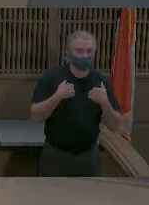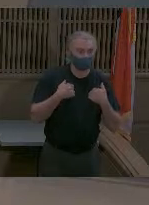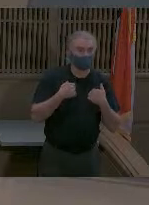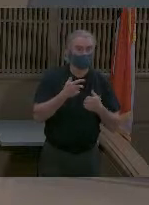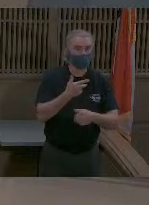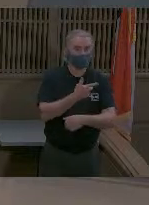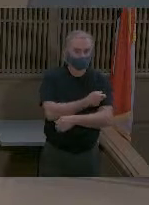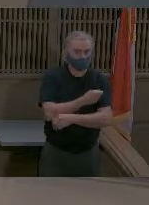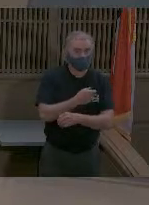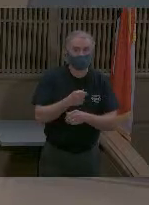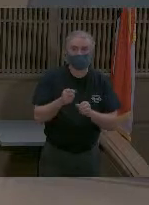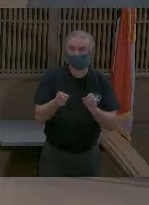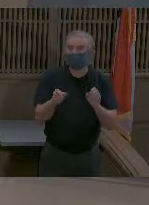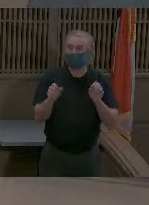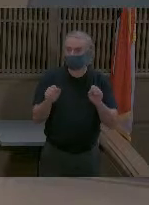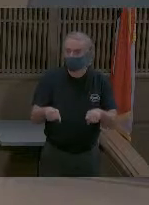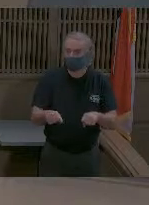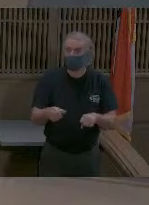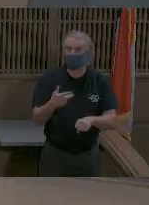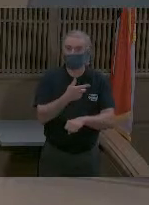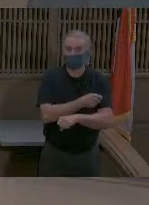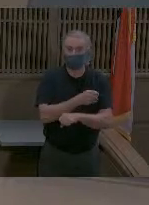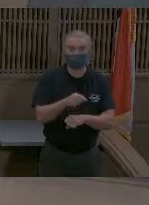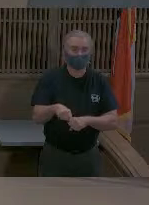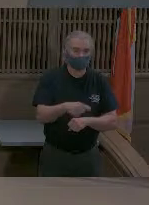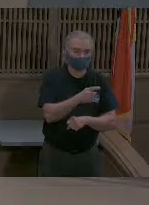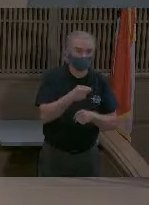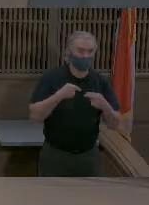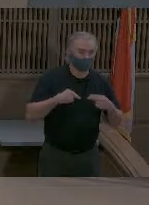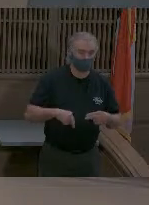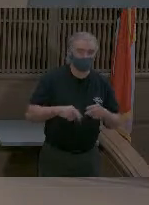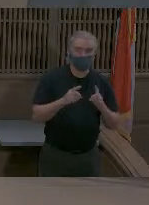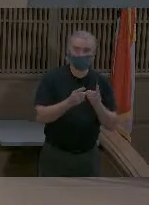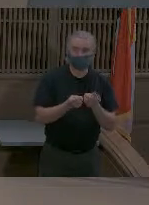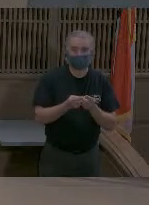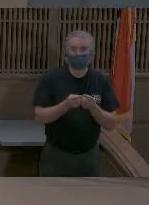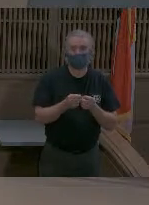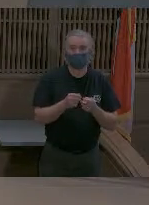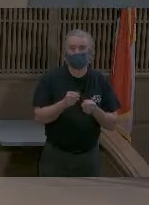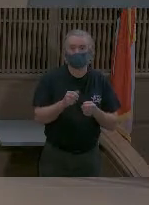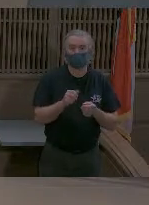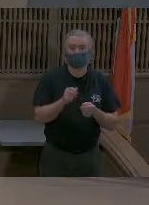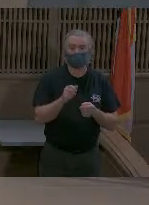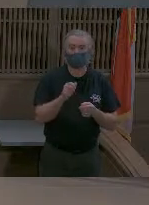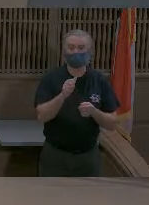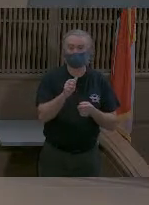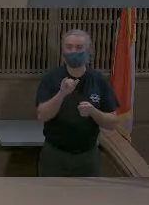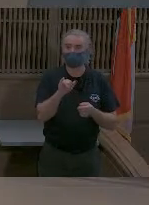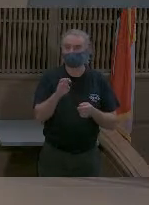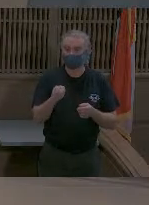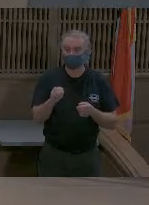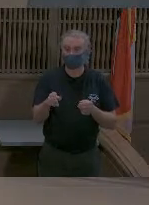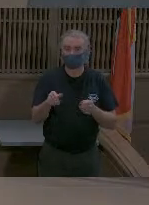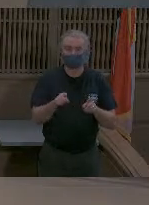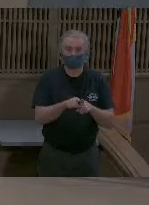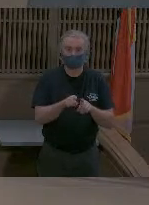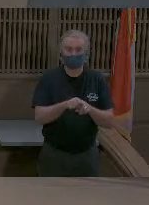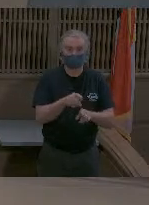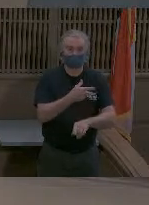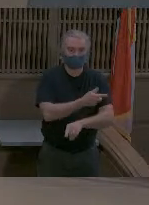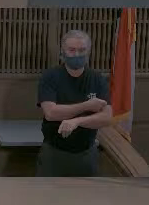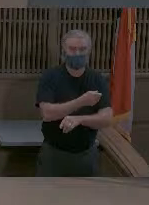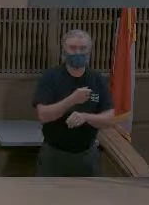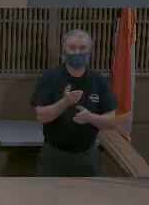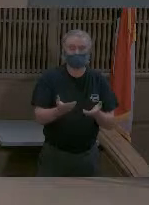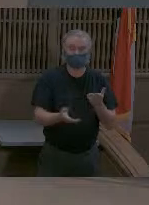Health Department, if you want to go to Phoebe, also Albany Area Primary Health Care is vaccinating, and there